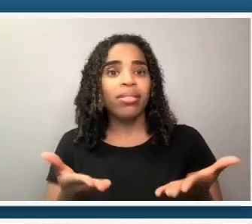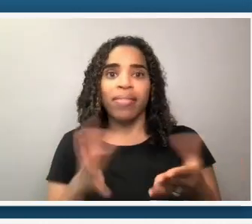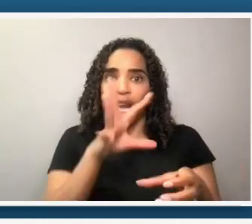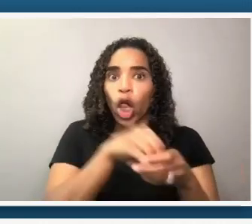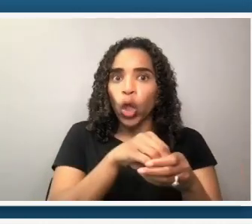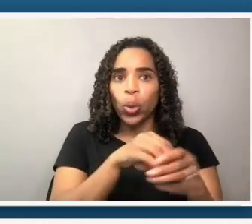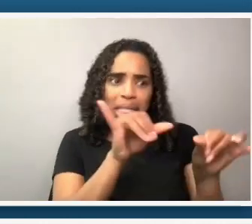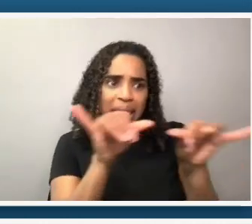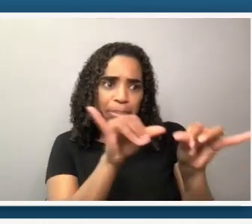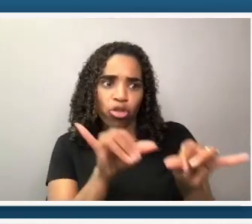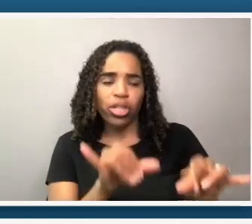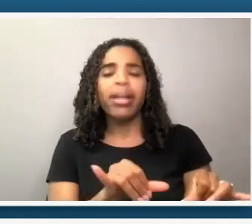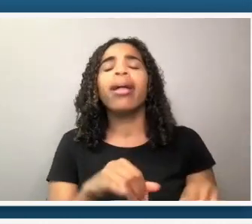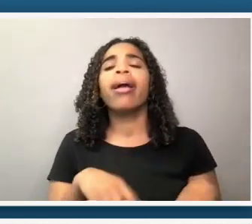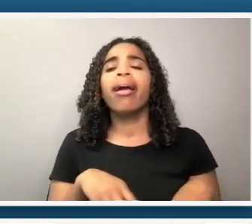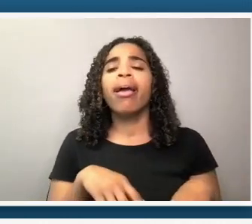other